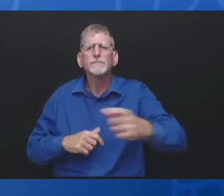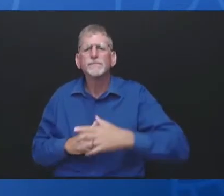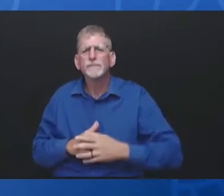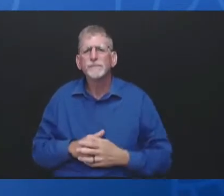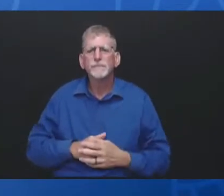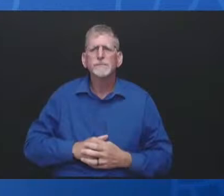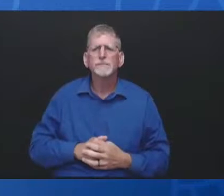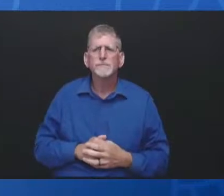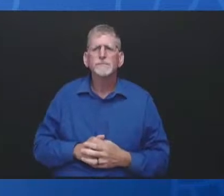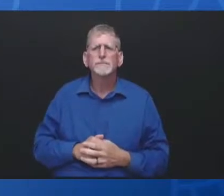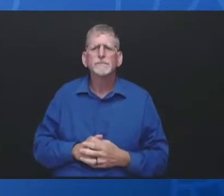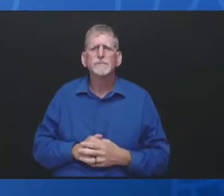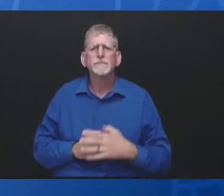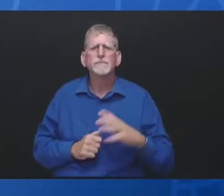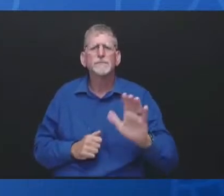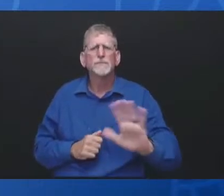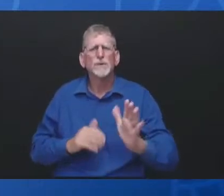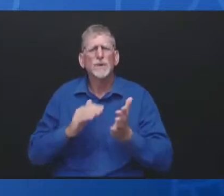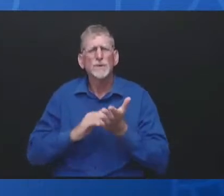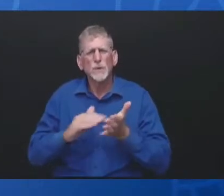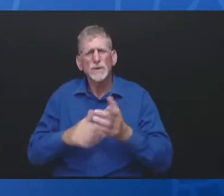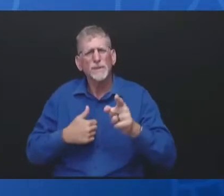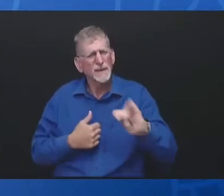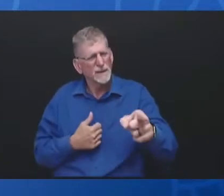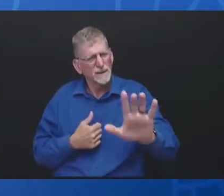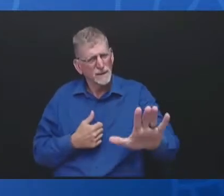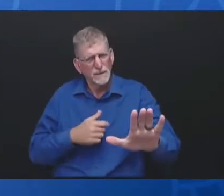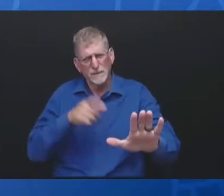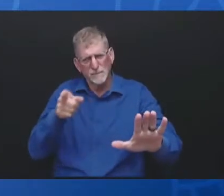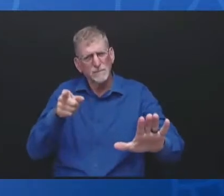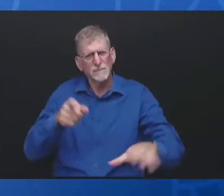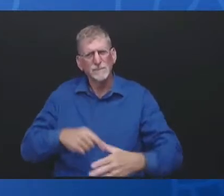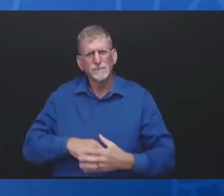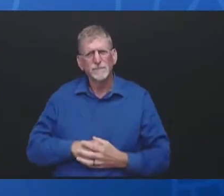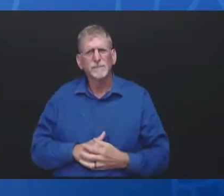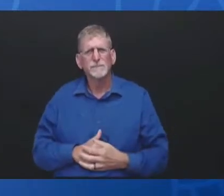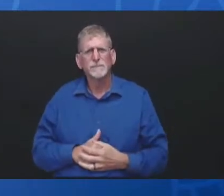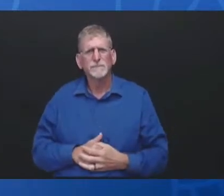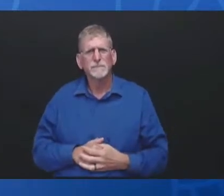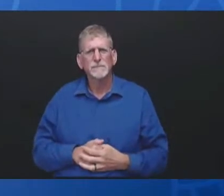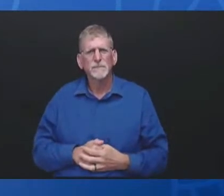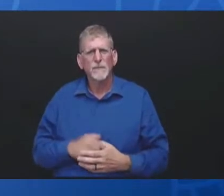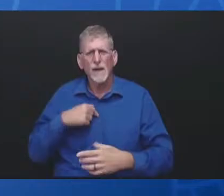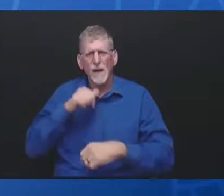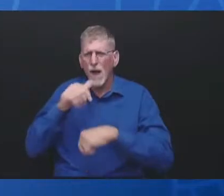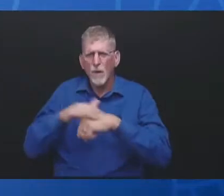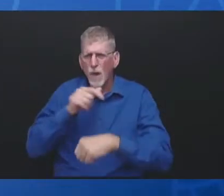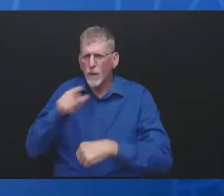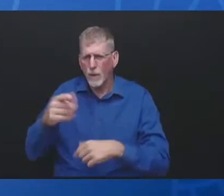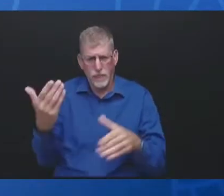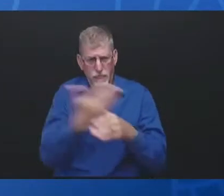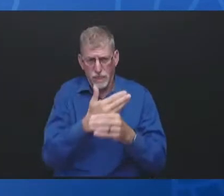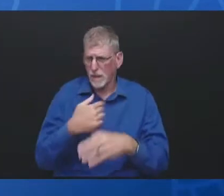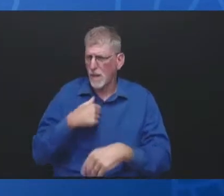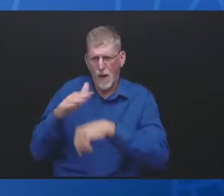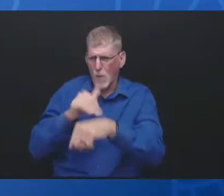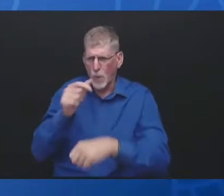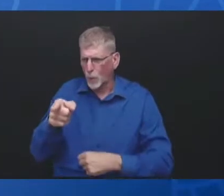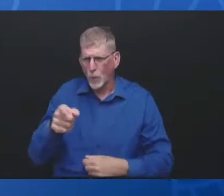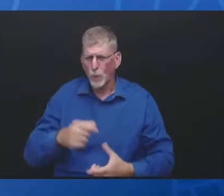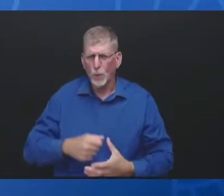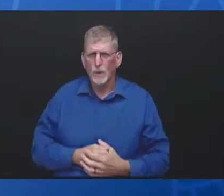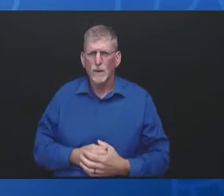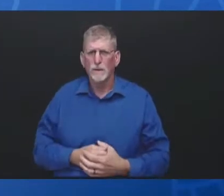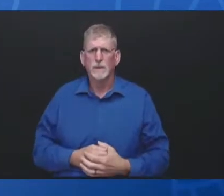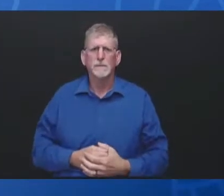Petro. No, excuse me, sir. I'm sorry. Yes, that will get you not called on, because you can tell I'm not looking at you. Go ahead, sir, please. Yeah, I